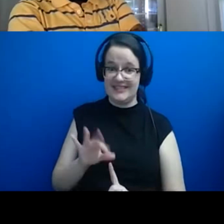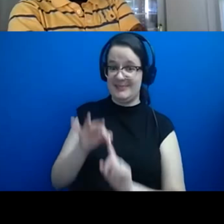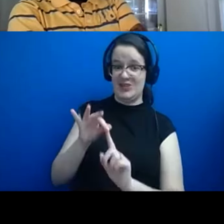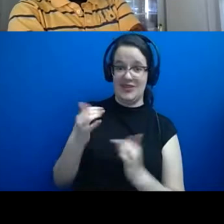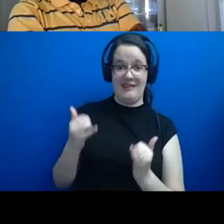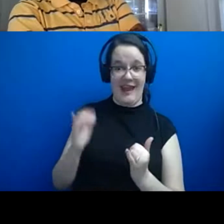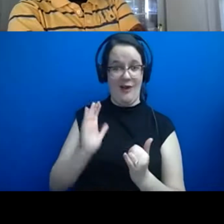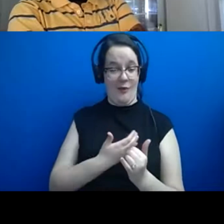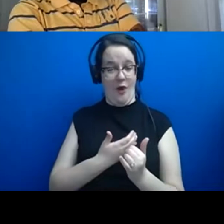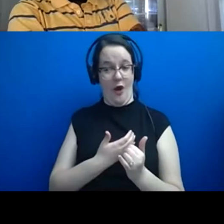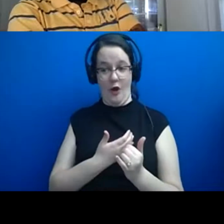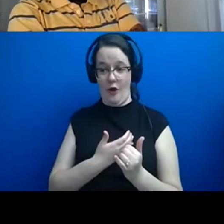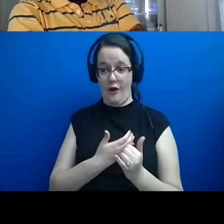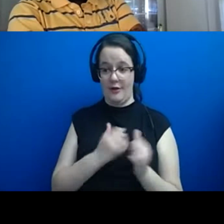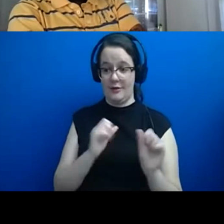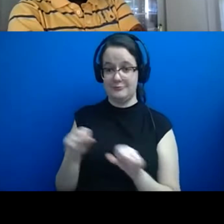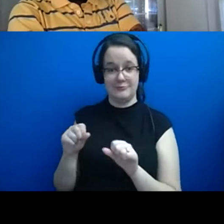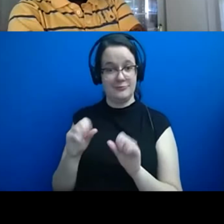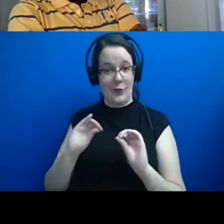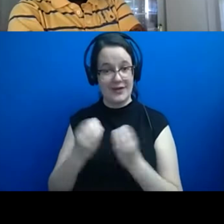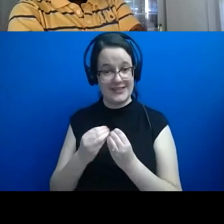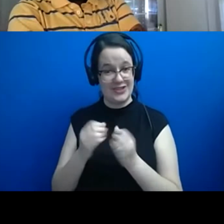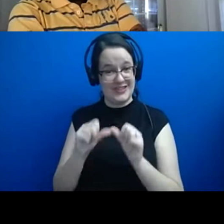organization continues to grow.